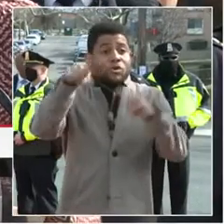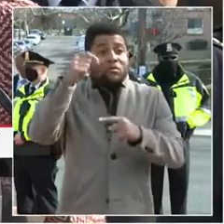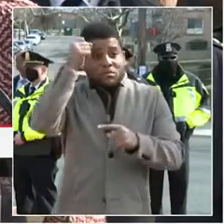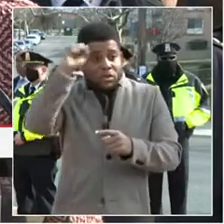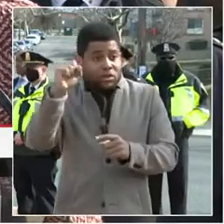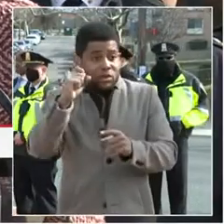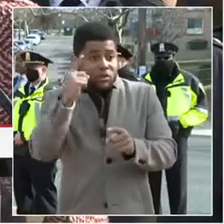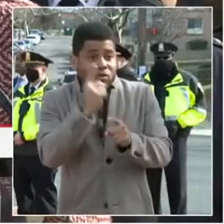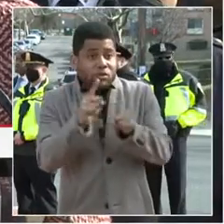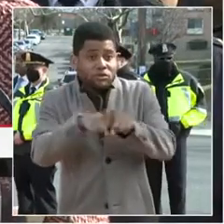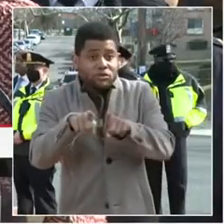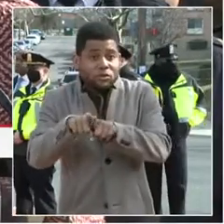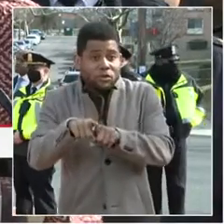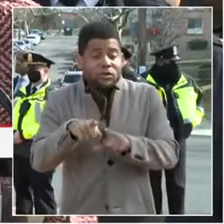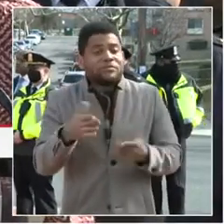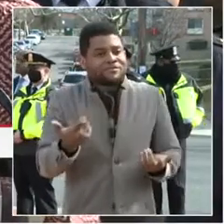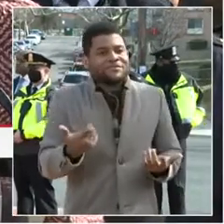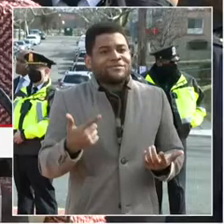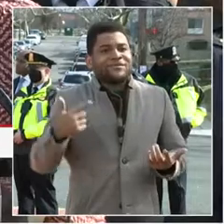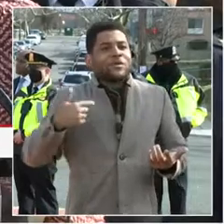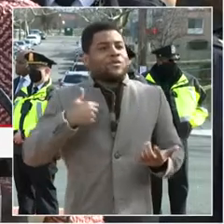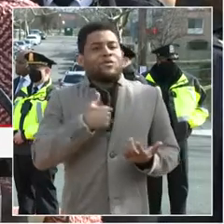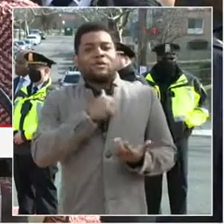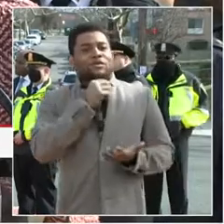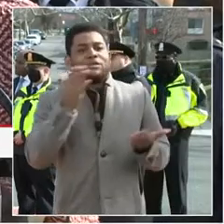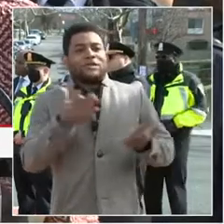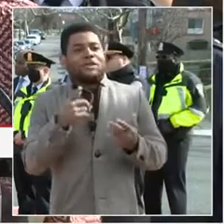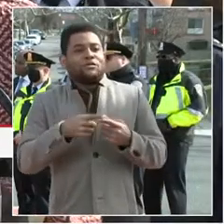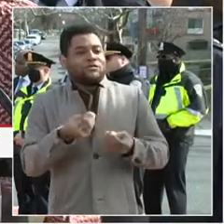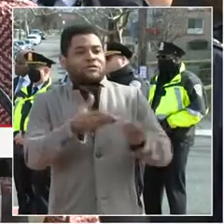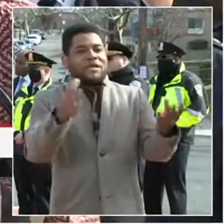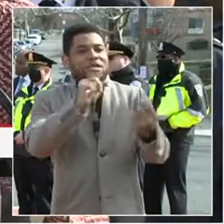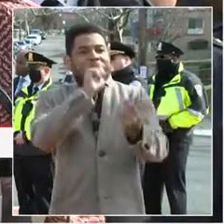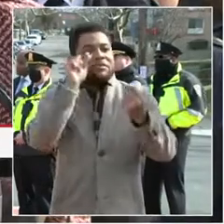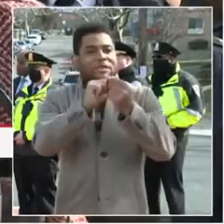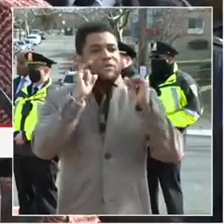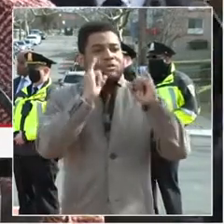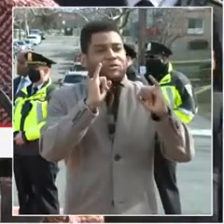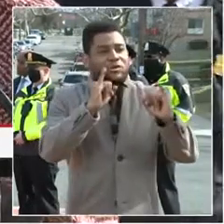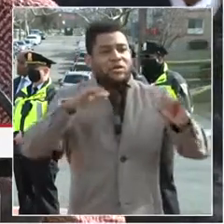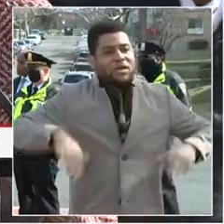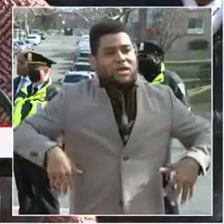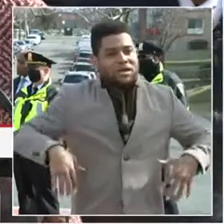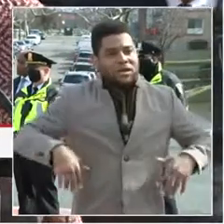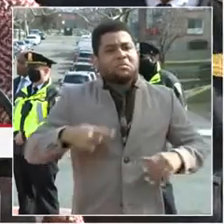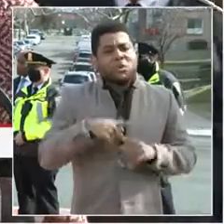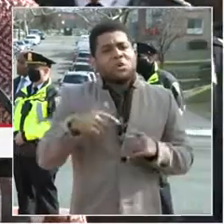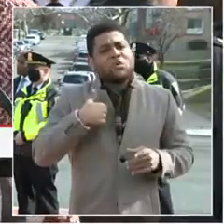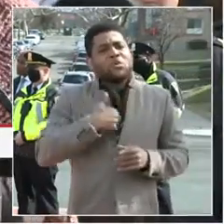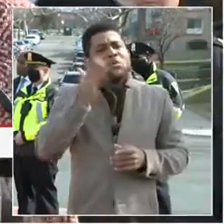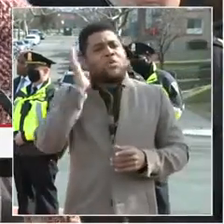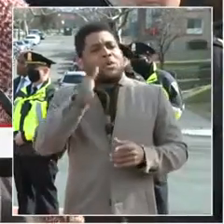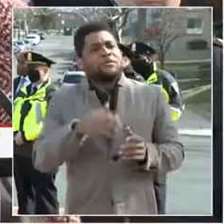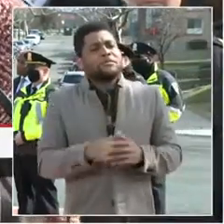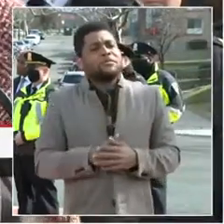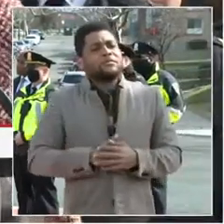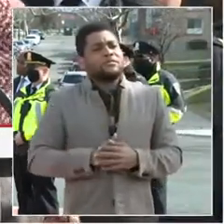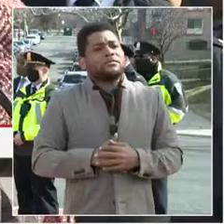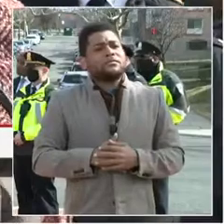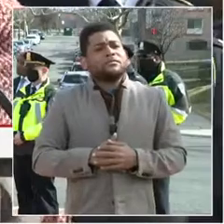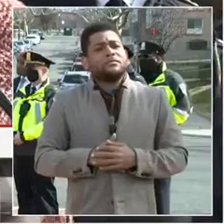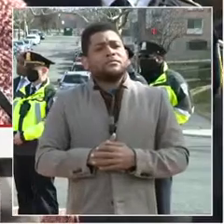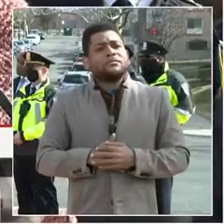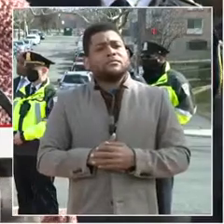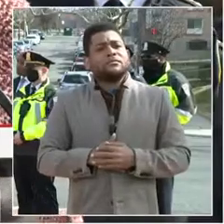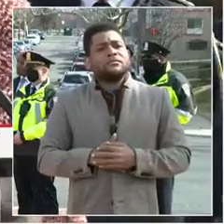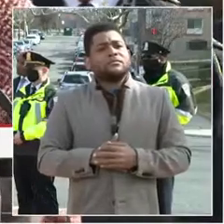specific instructions to residents as yet, but we will. Yes, ma'am. All right, I'm in my